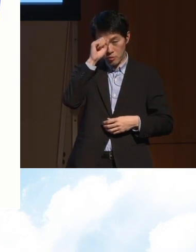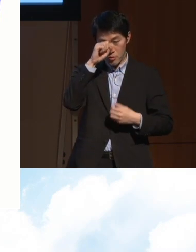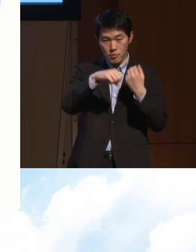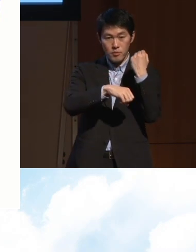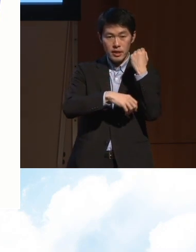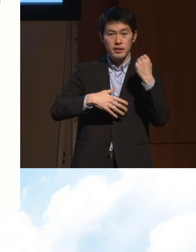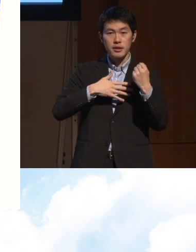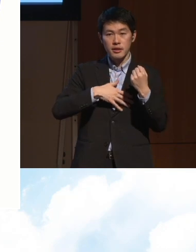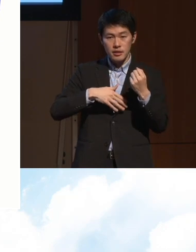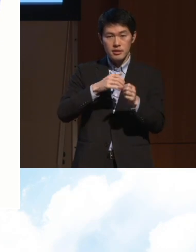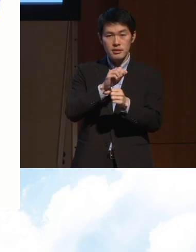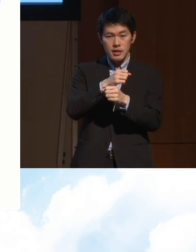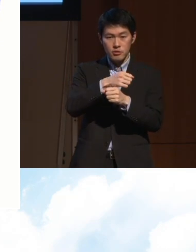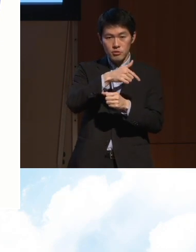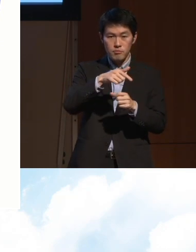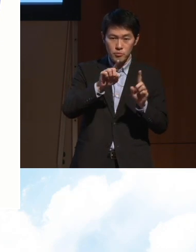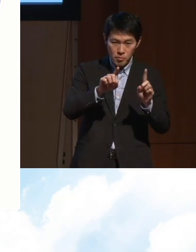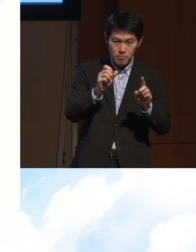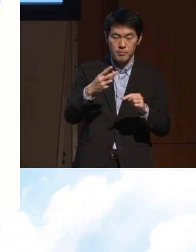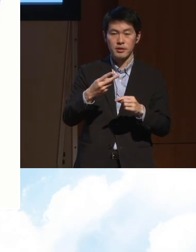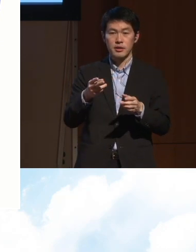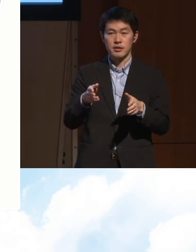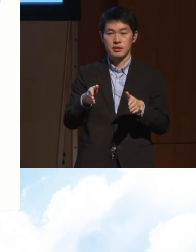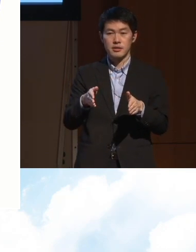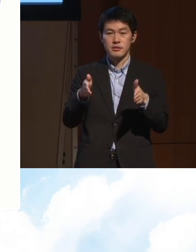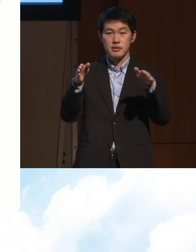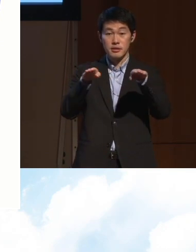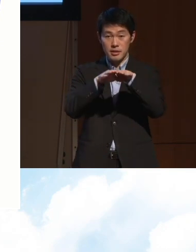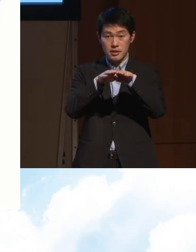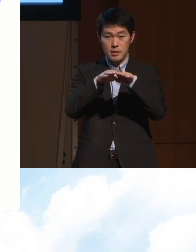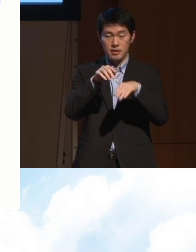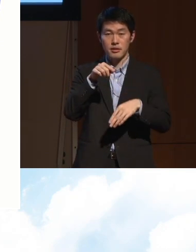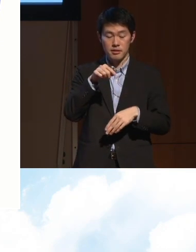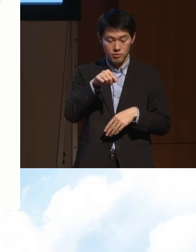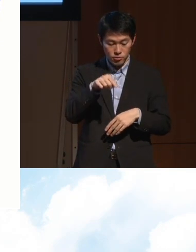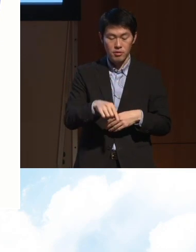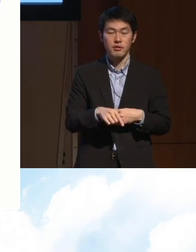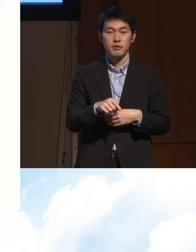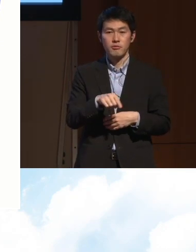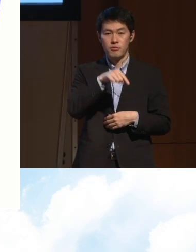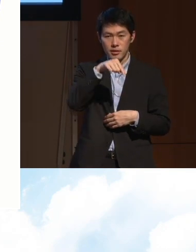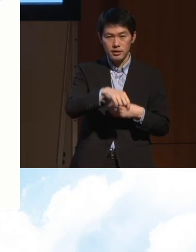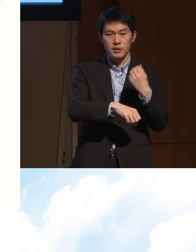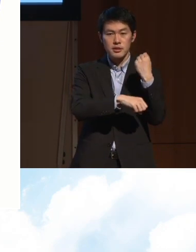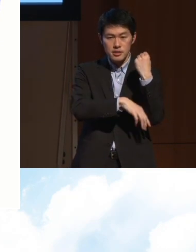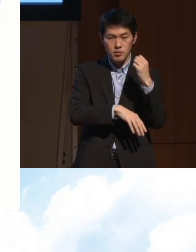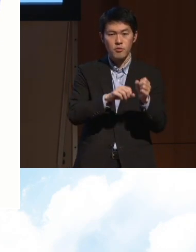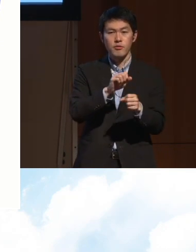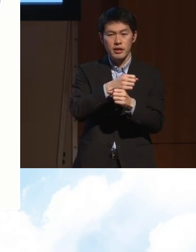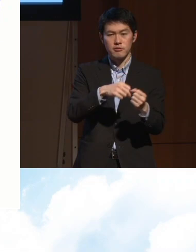constructed a basis for the research, and GIS and